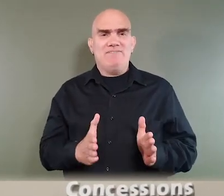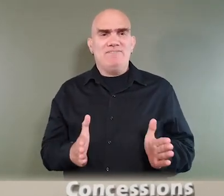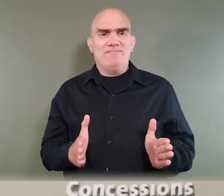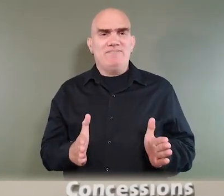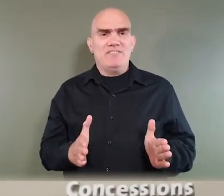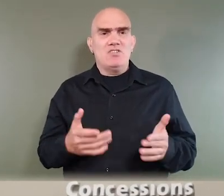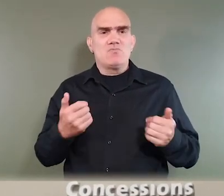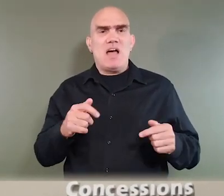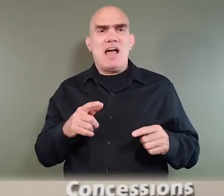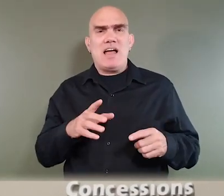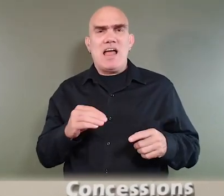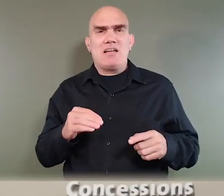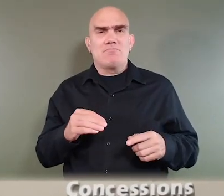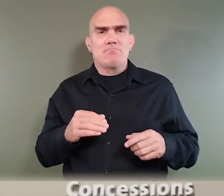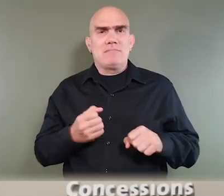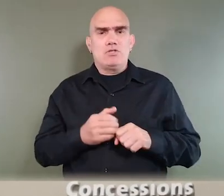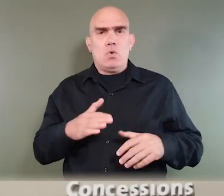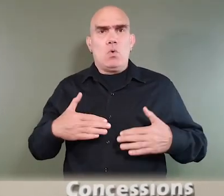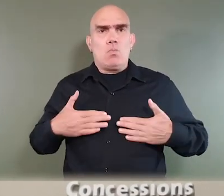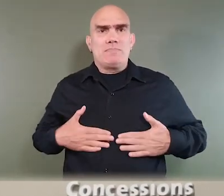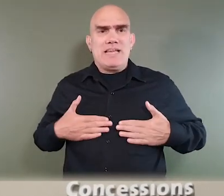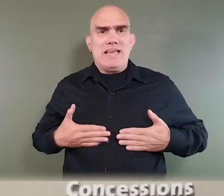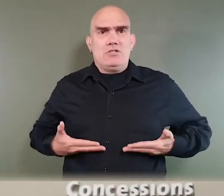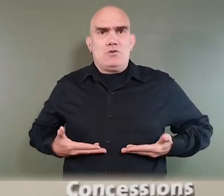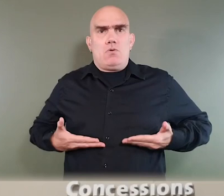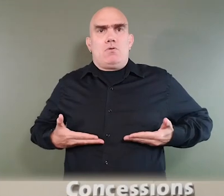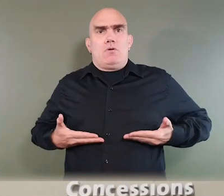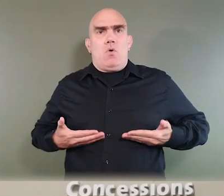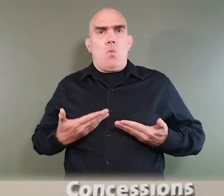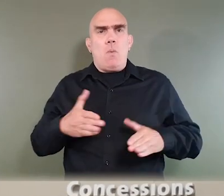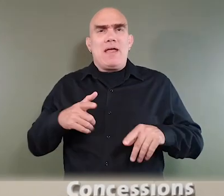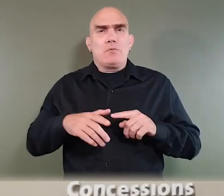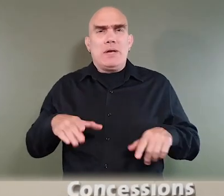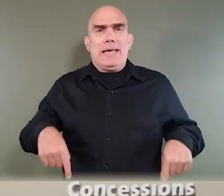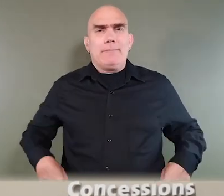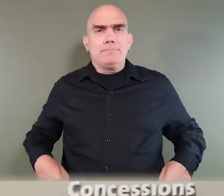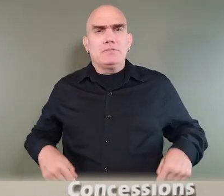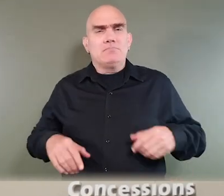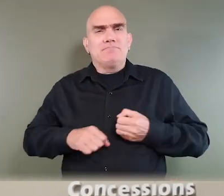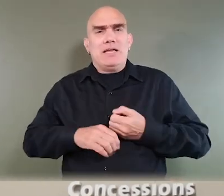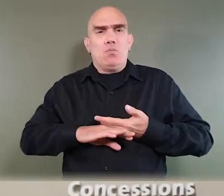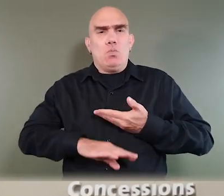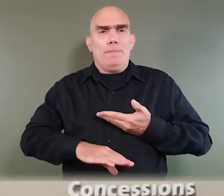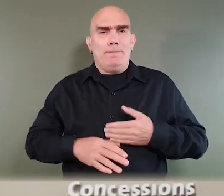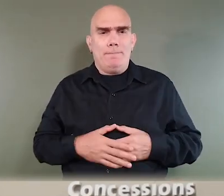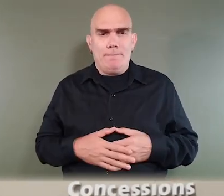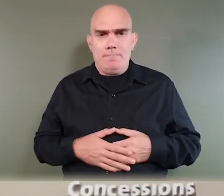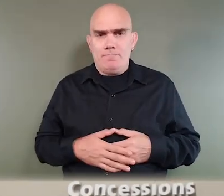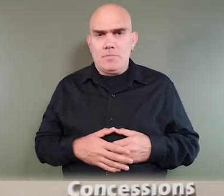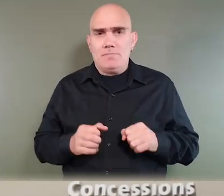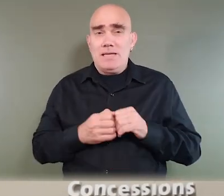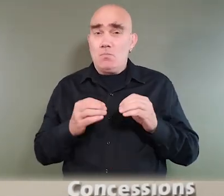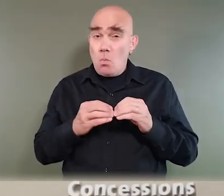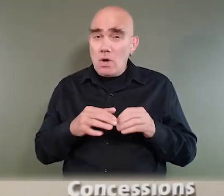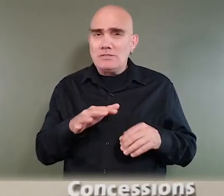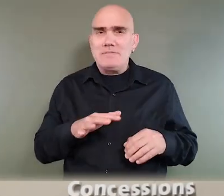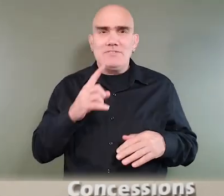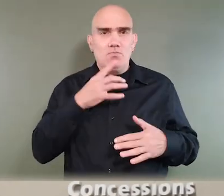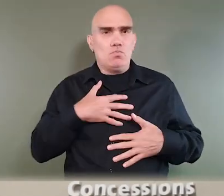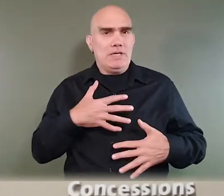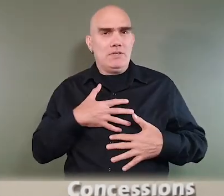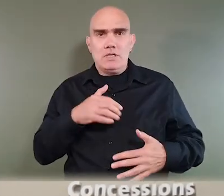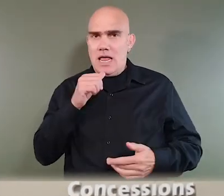Try and lengthen your rib cage away from your hips. Right? Make more space for breathing rather than